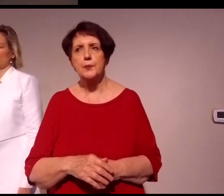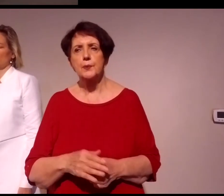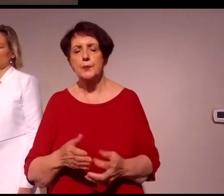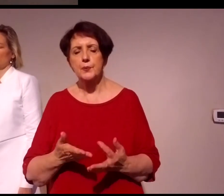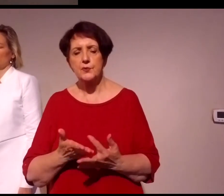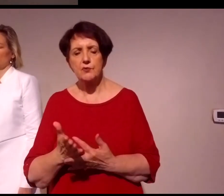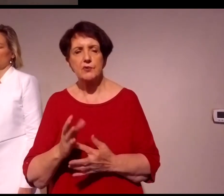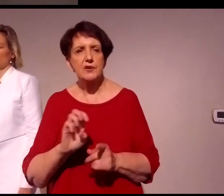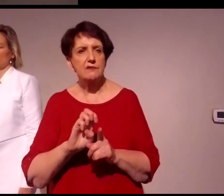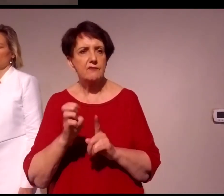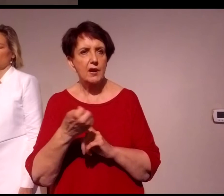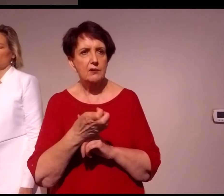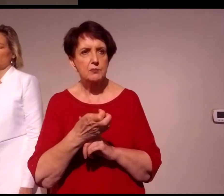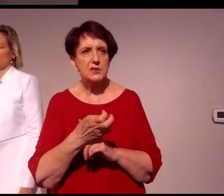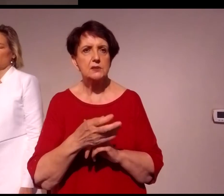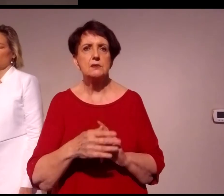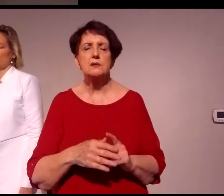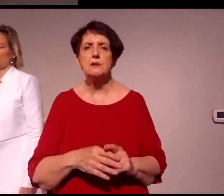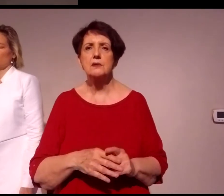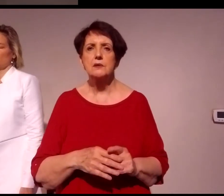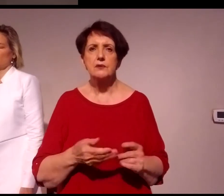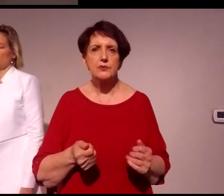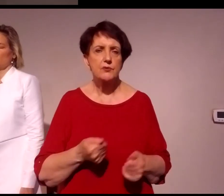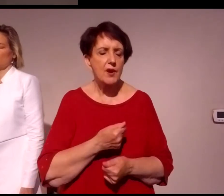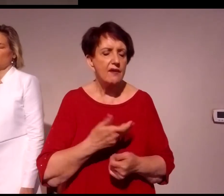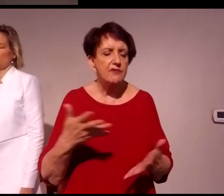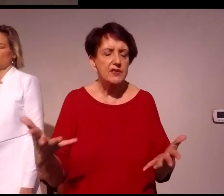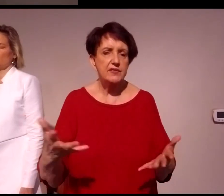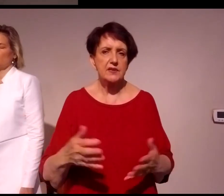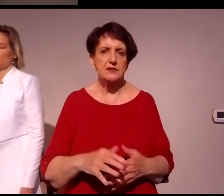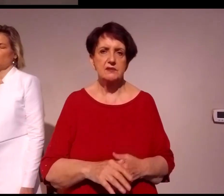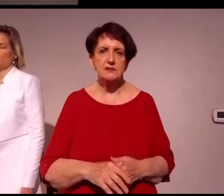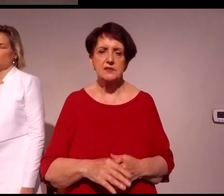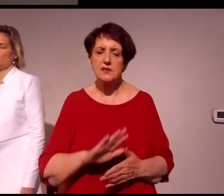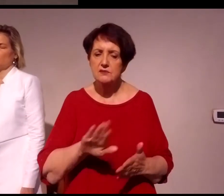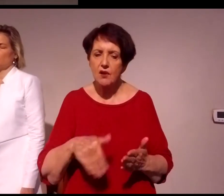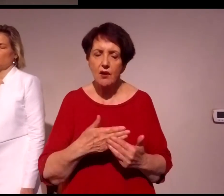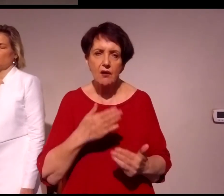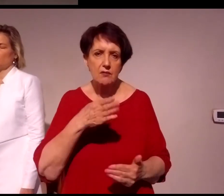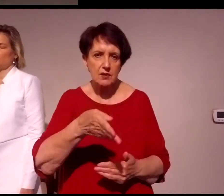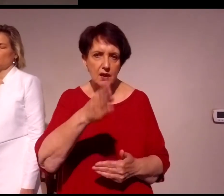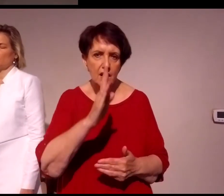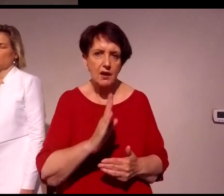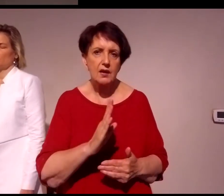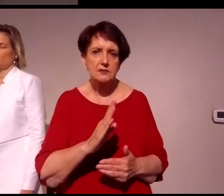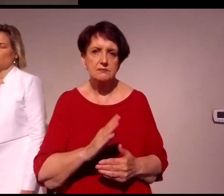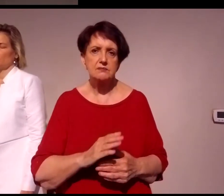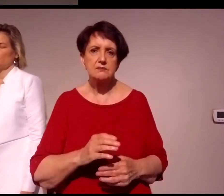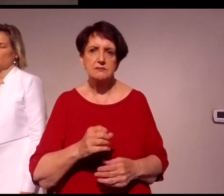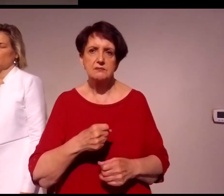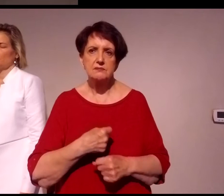the environment, through everything. It's all God made manifest.